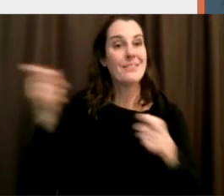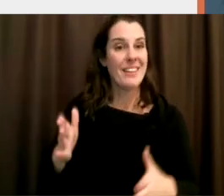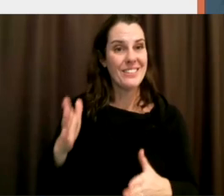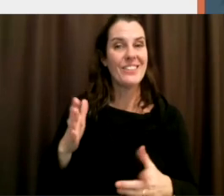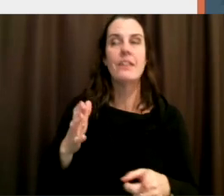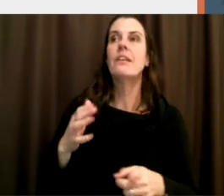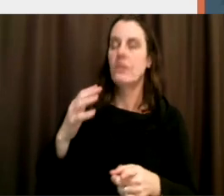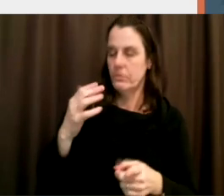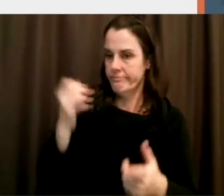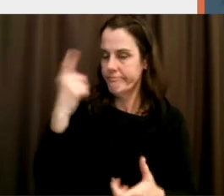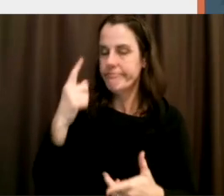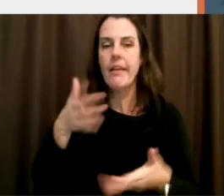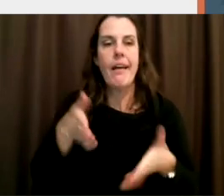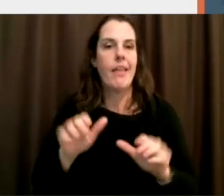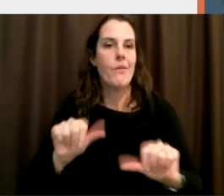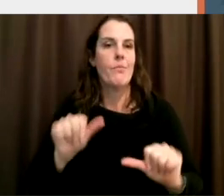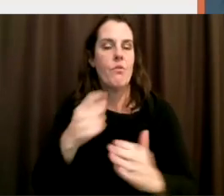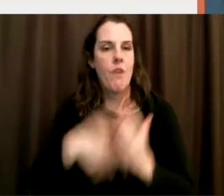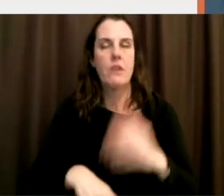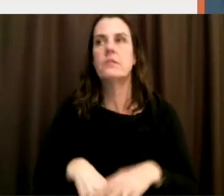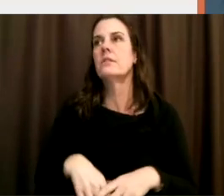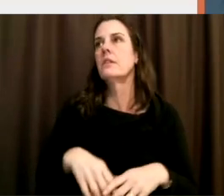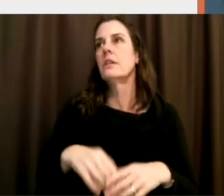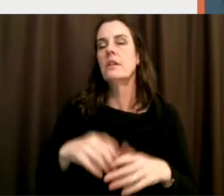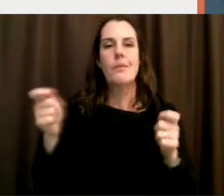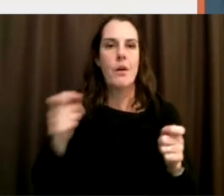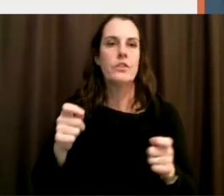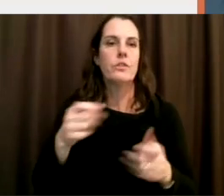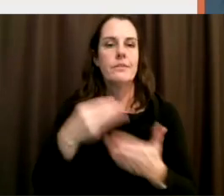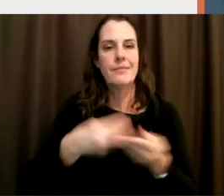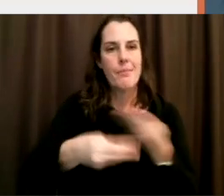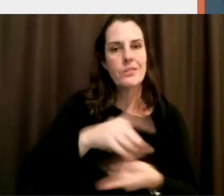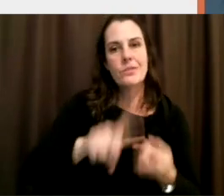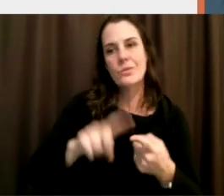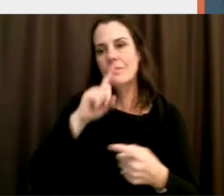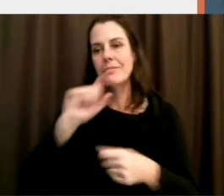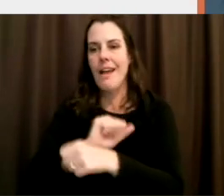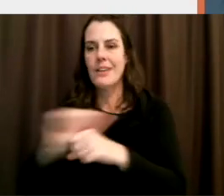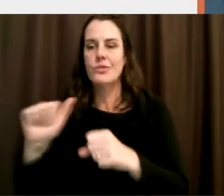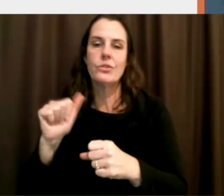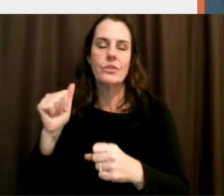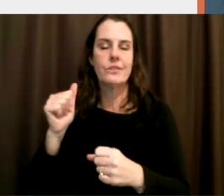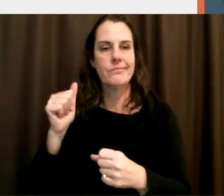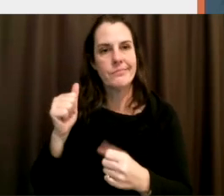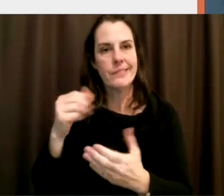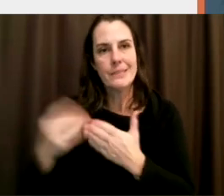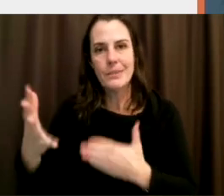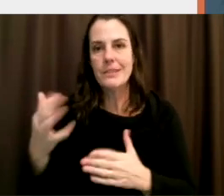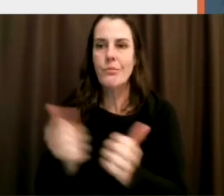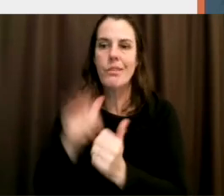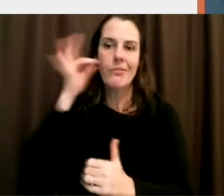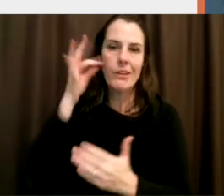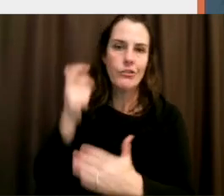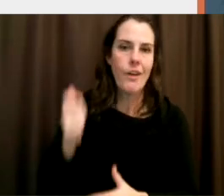allowable costs and the budgeting process and monitoring budgeted to actual expenditures under a federal grant. We have a